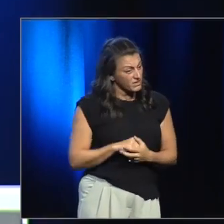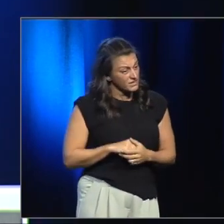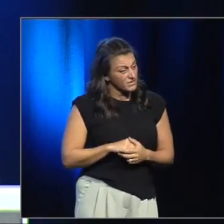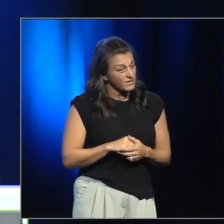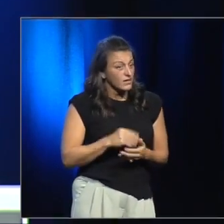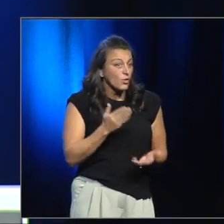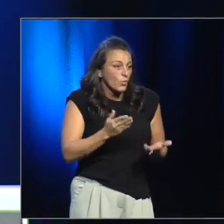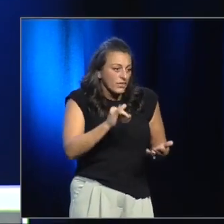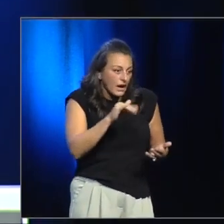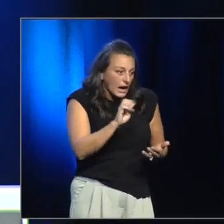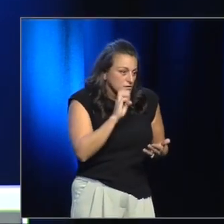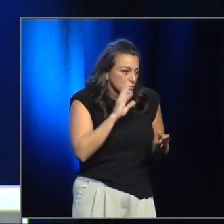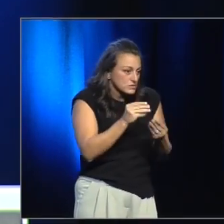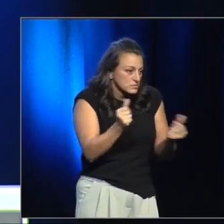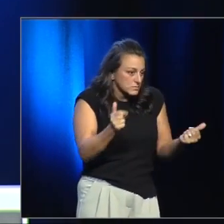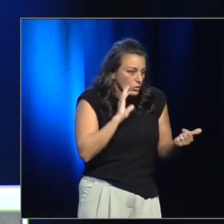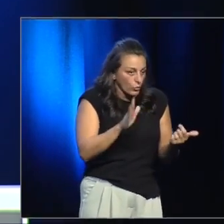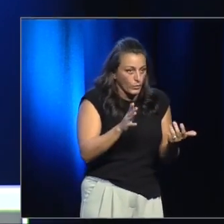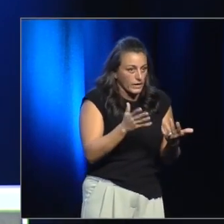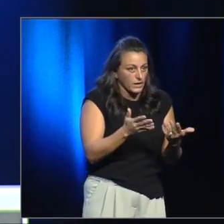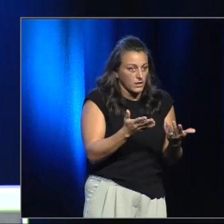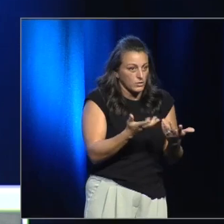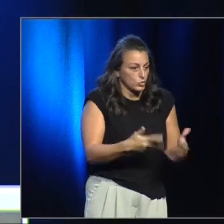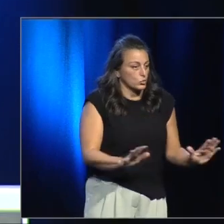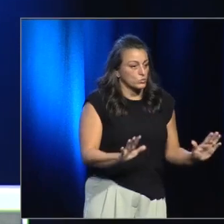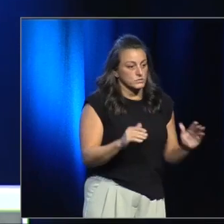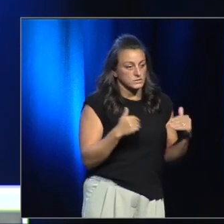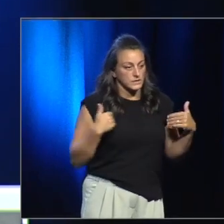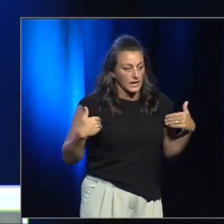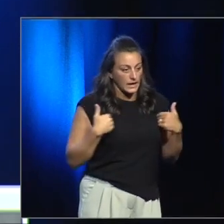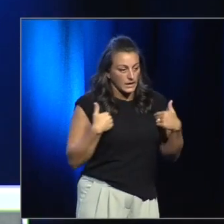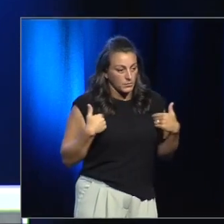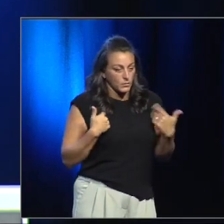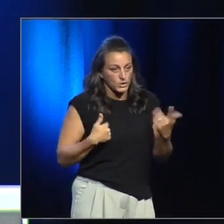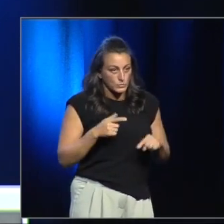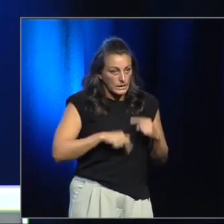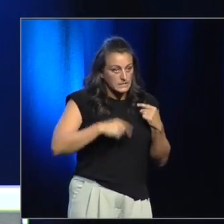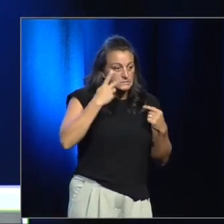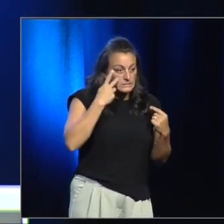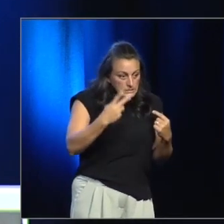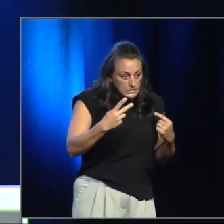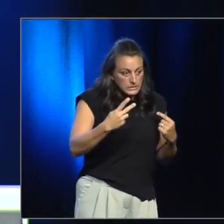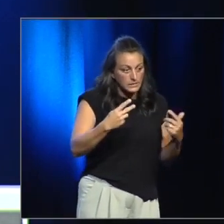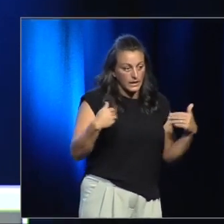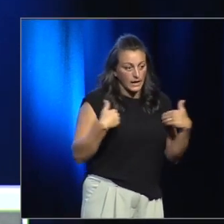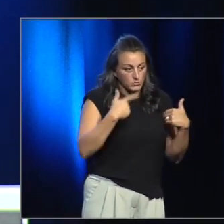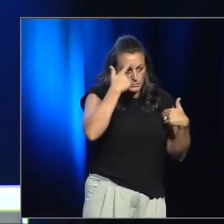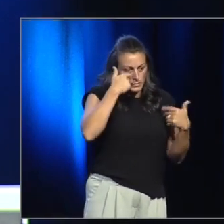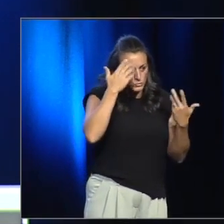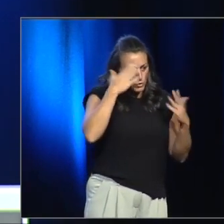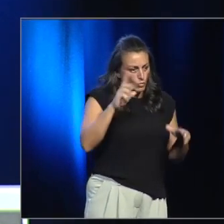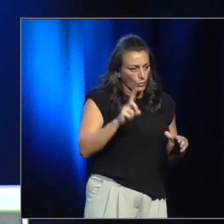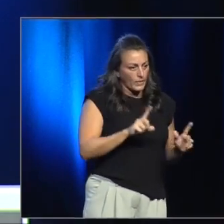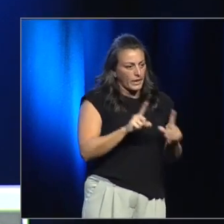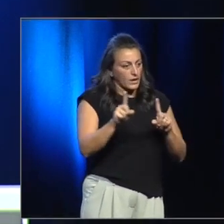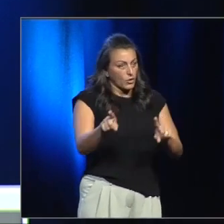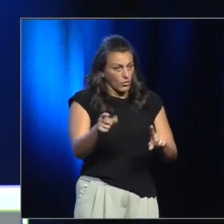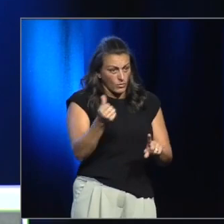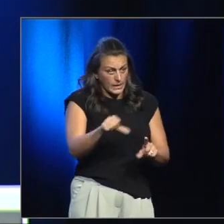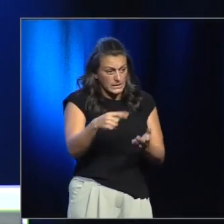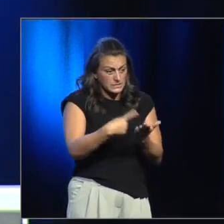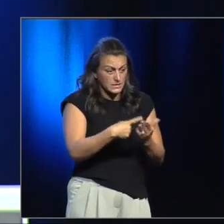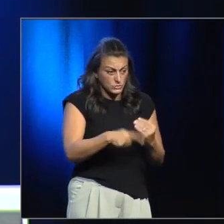is disappearing, and we will be losing the animals, or at least the sight of the animals. We have no idea where they're going. Have you had any talks about